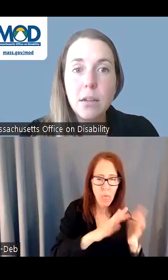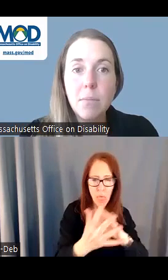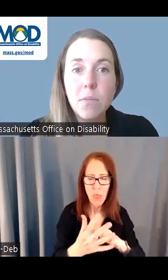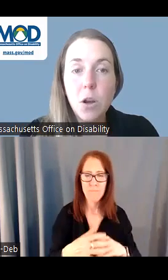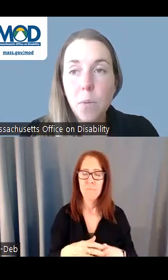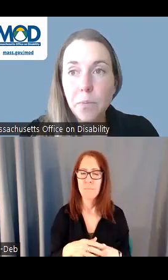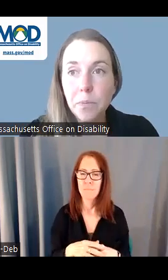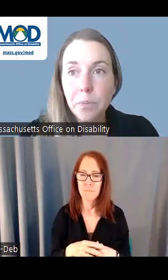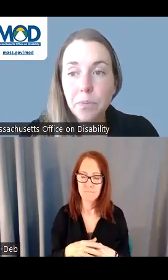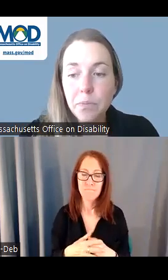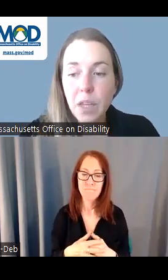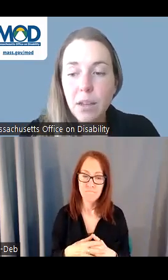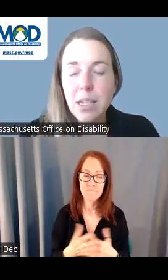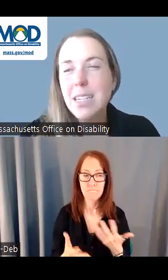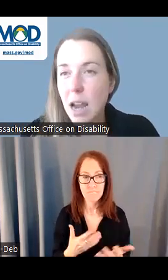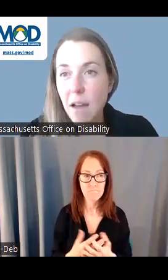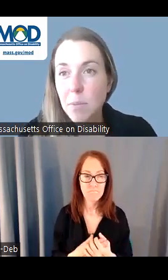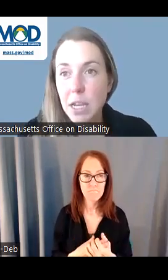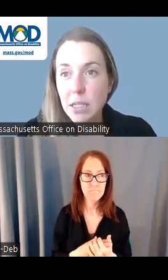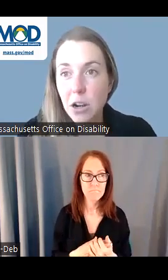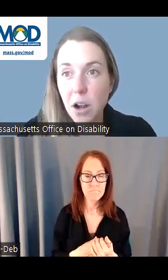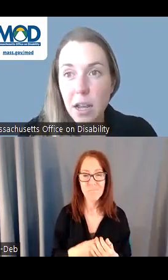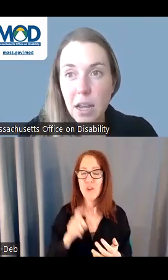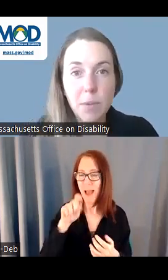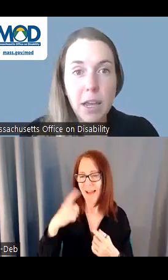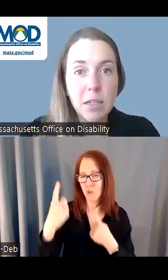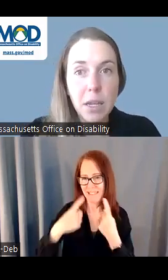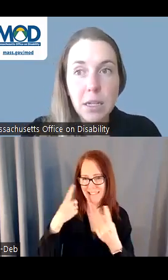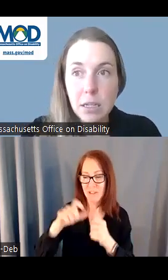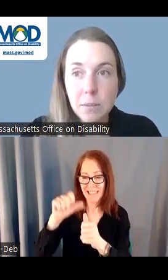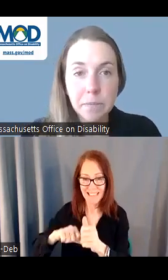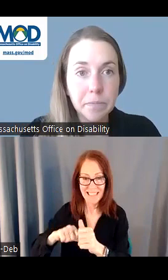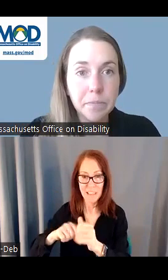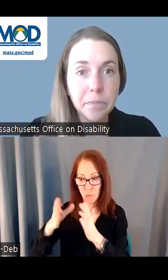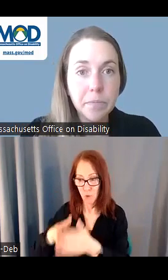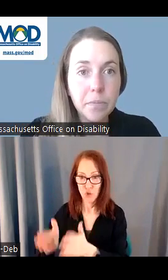But it's going to have to be considered on a case-by-case basis.